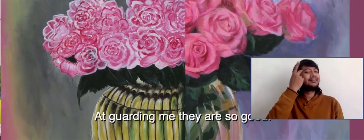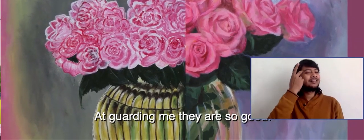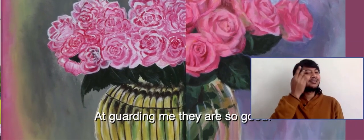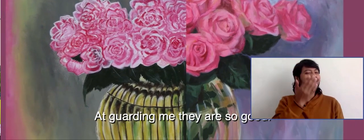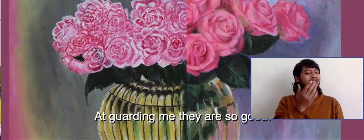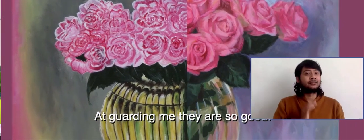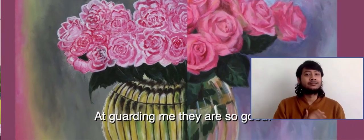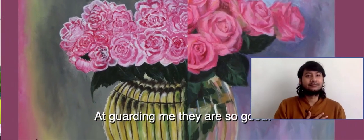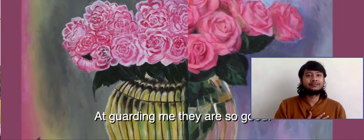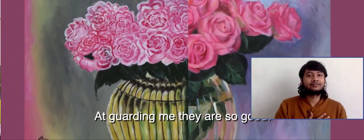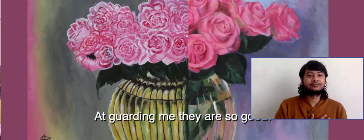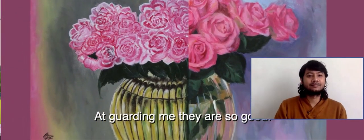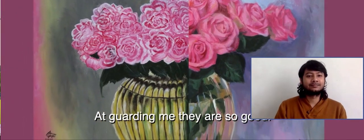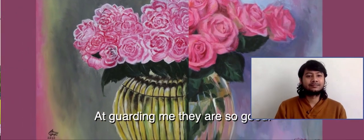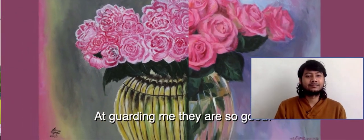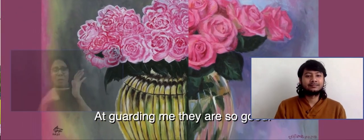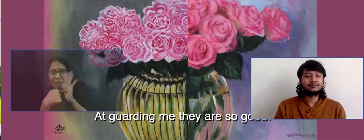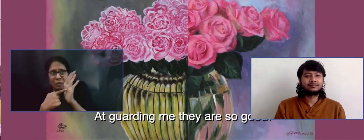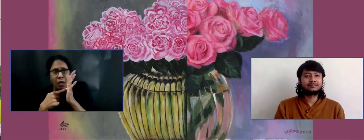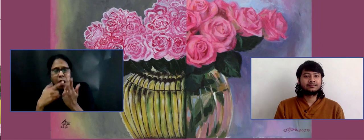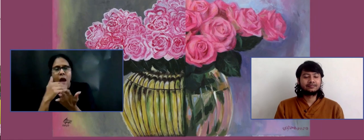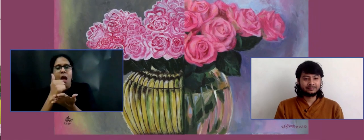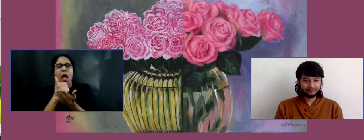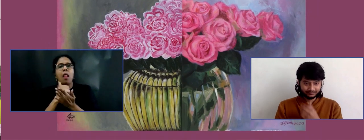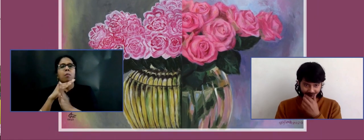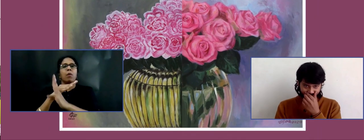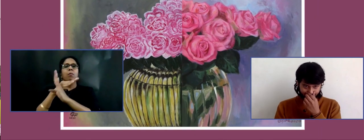At guarding me, they are so good.